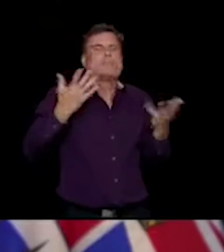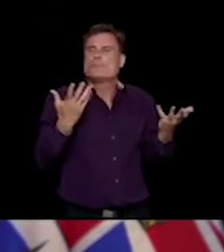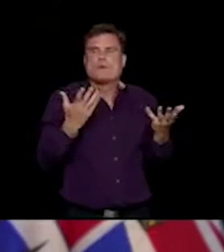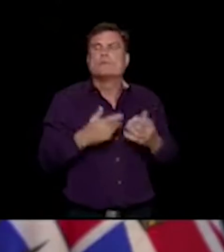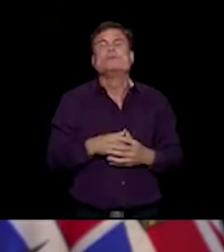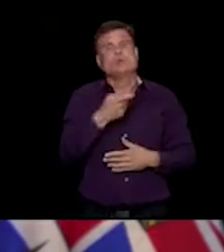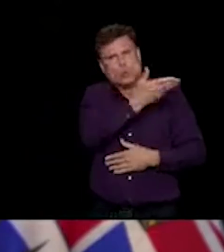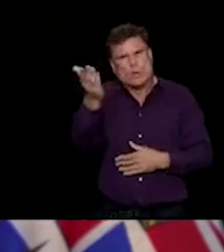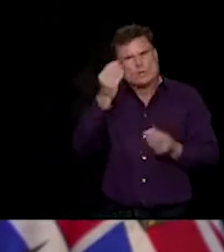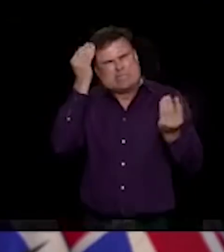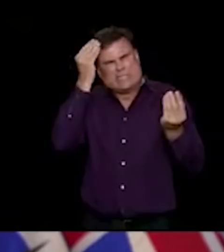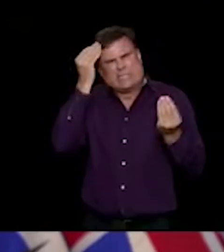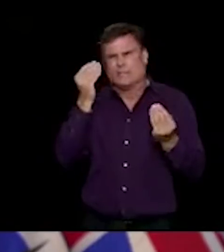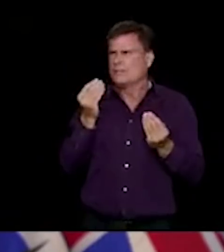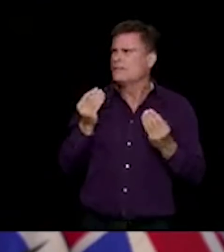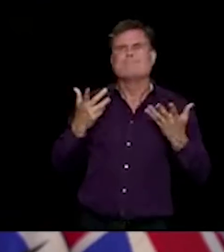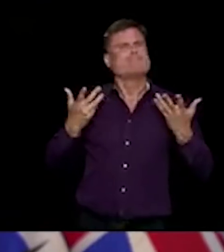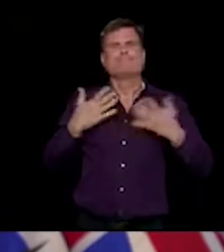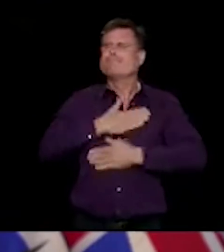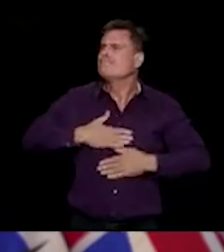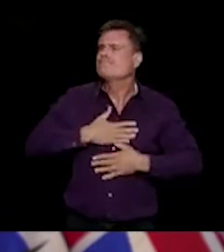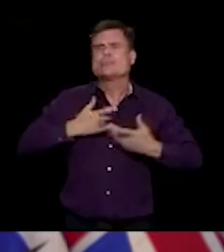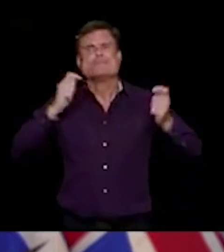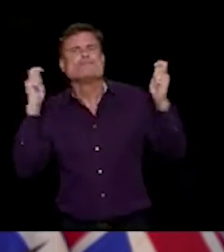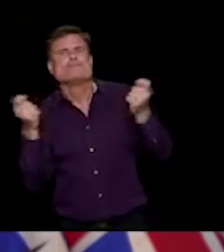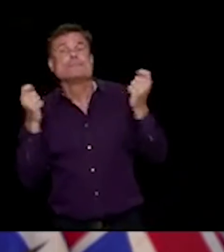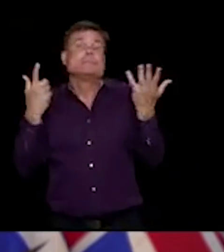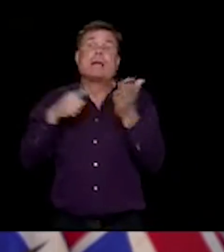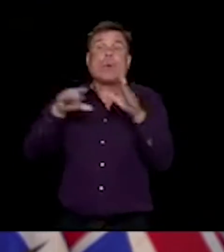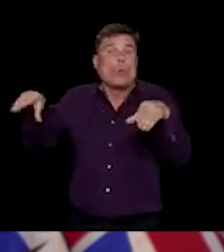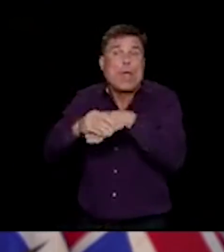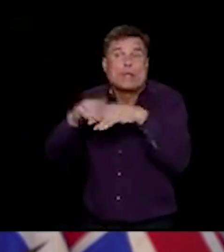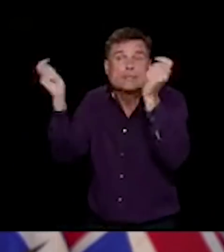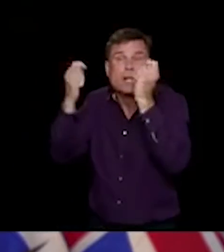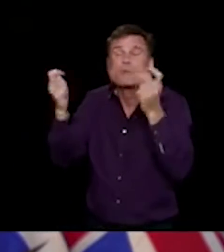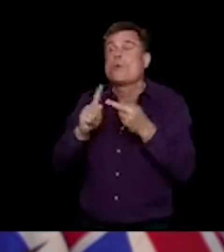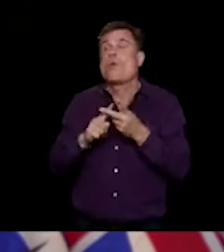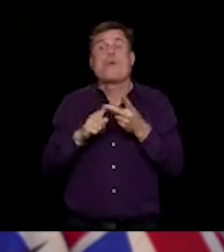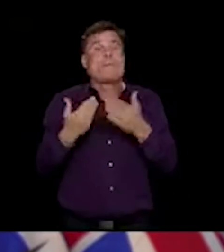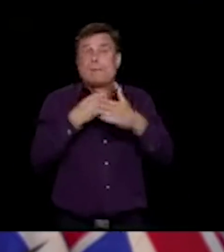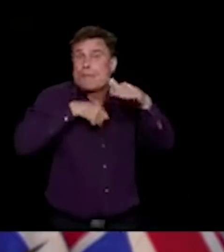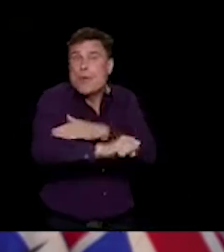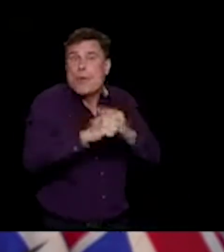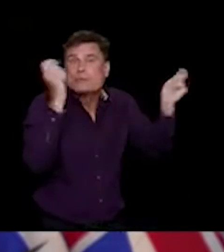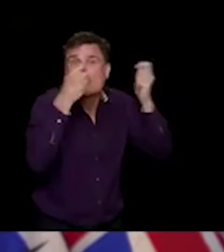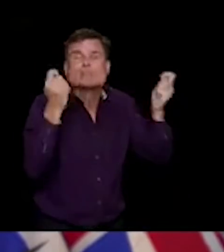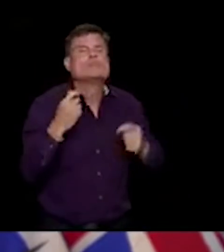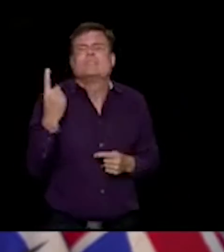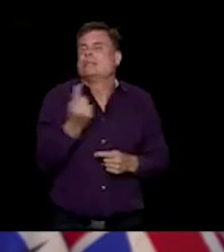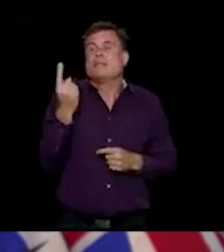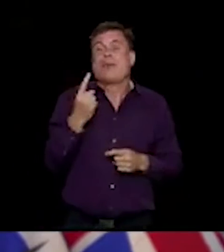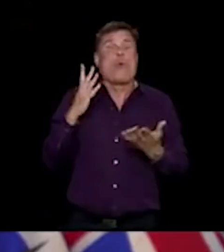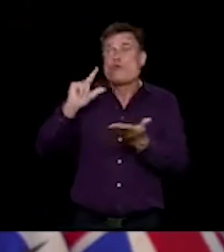by the many young people and teens who have shown how to do this and how to do this well. Until we have an effective vaccine, we